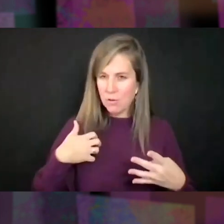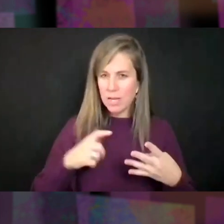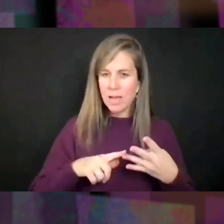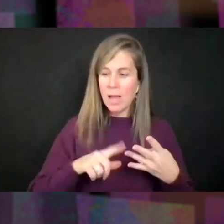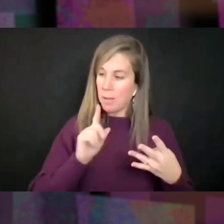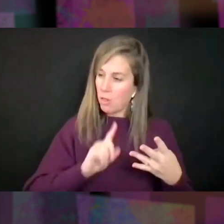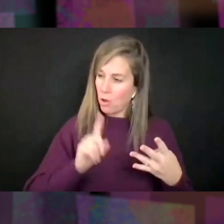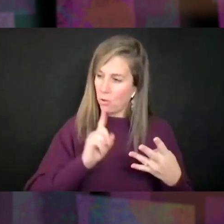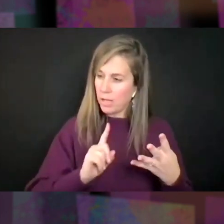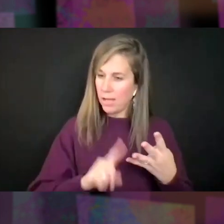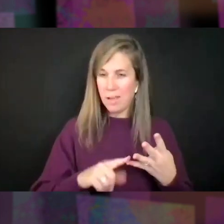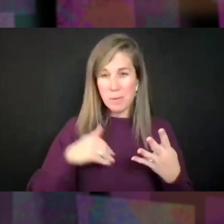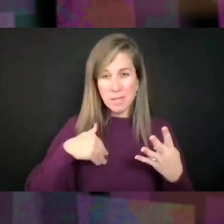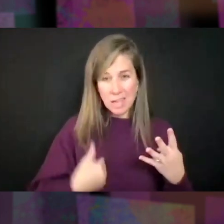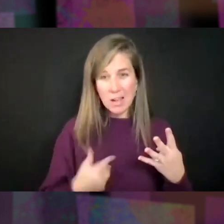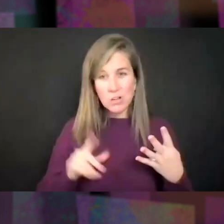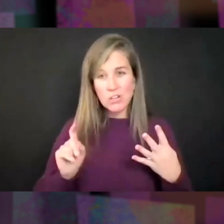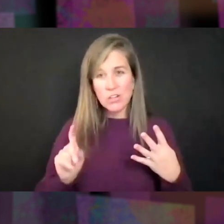lonely? Am I tired?